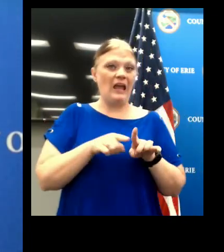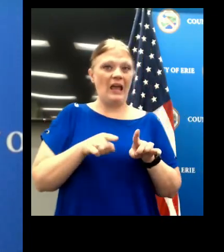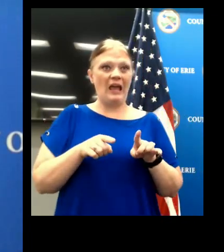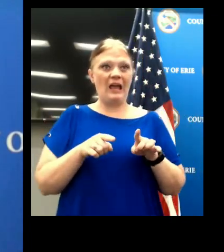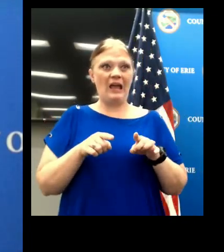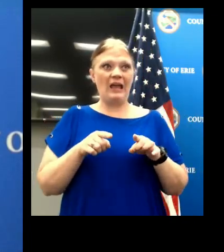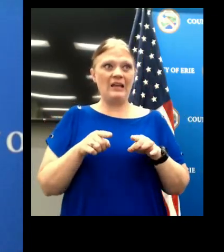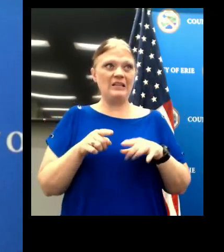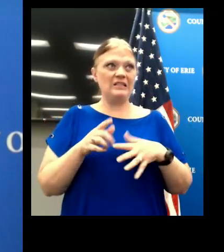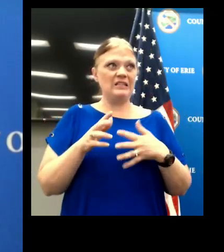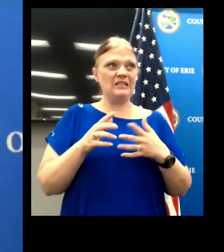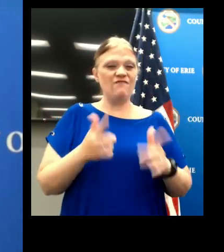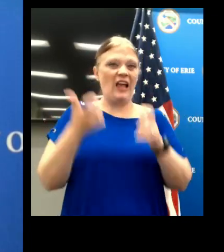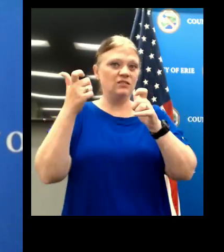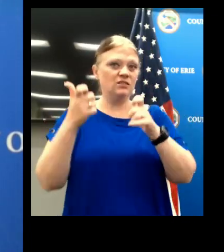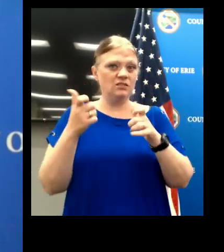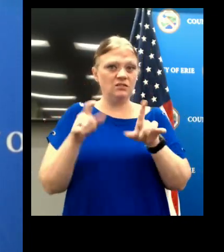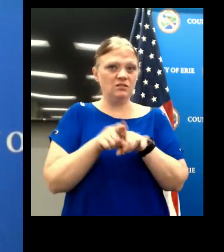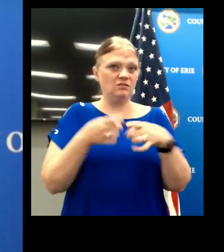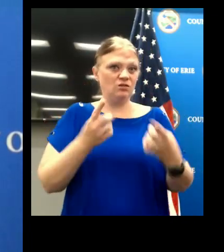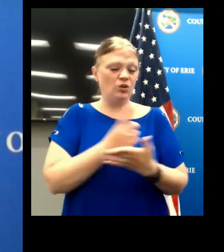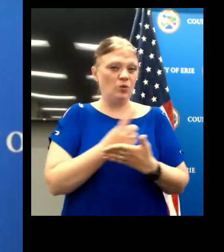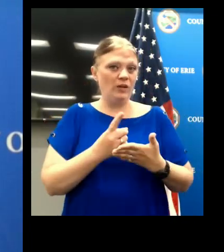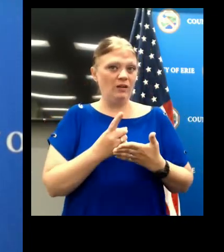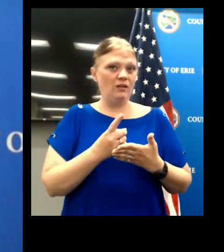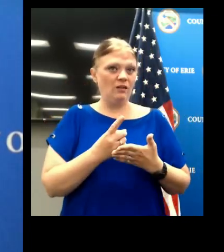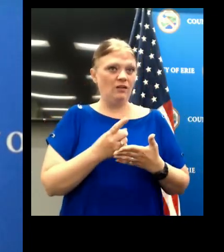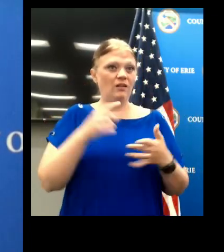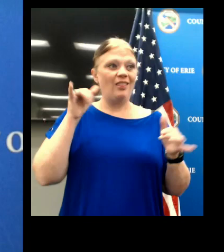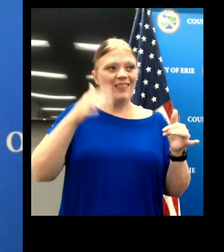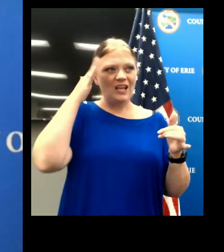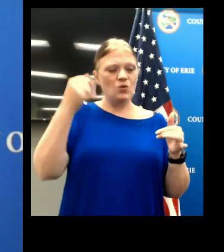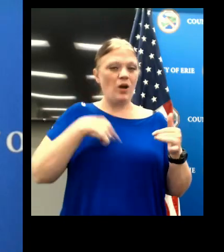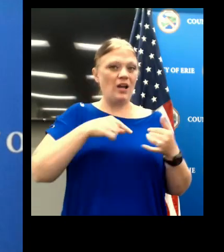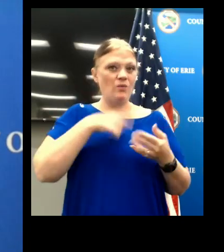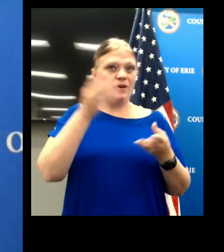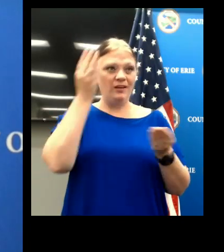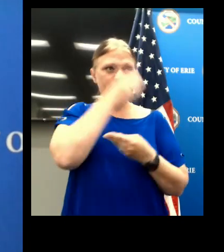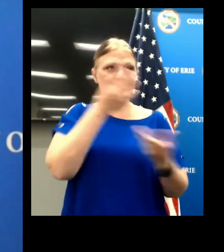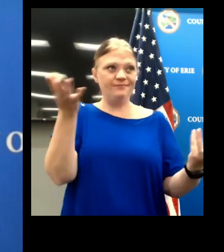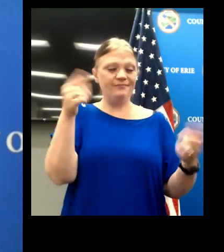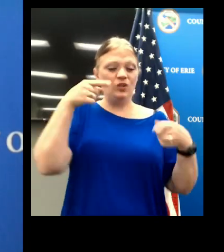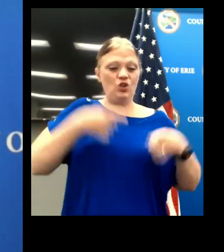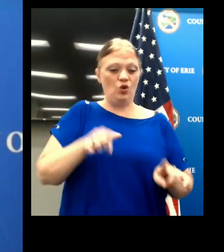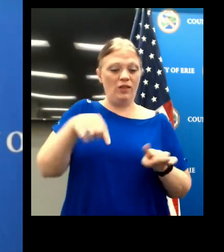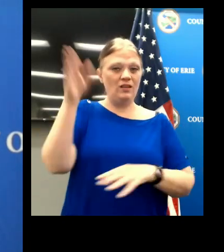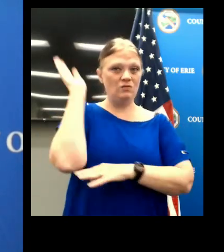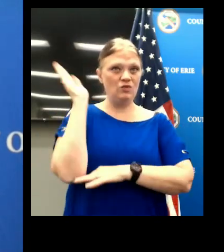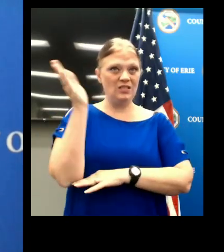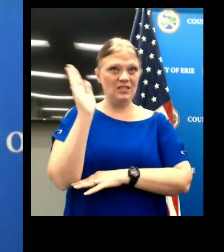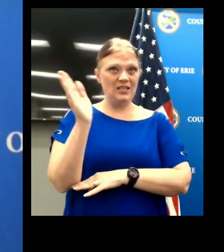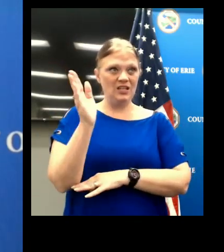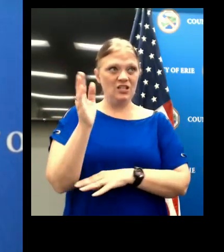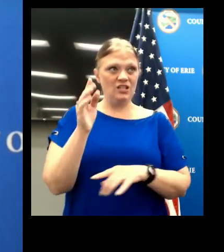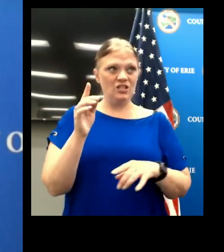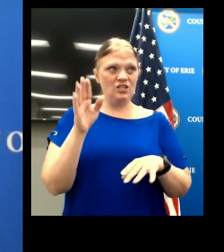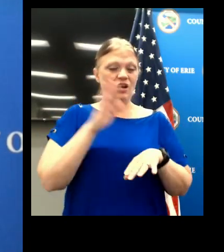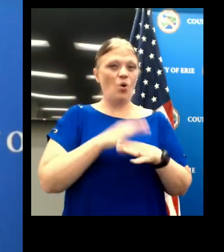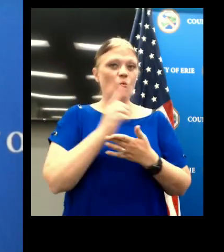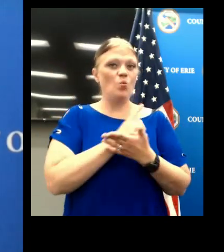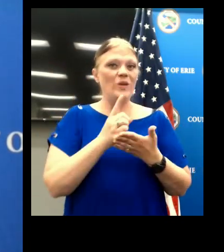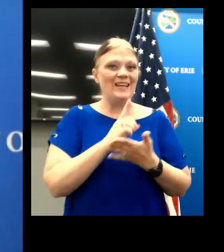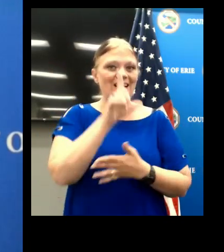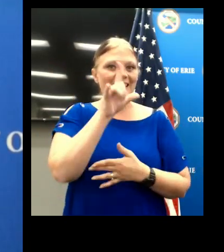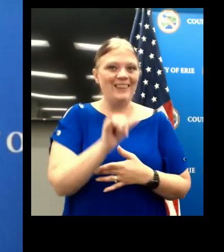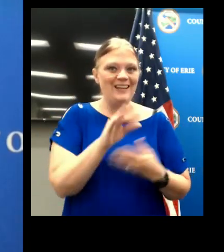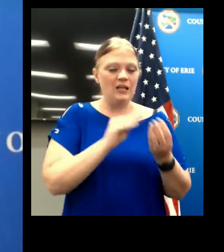or timely as during the week. So that's why we present the data on our presentations as on weekly numbers, not